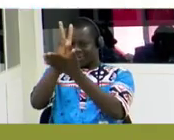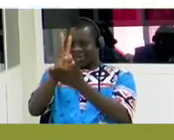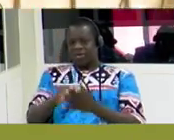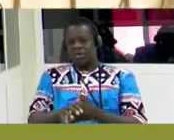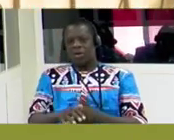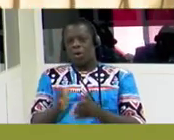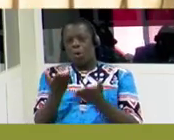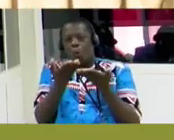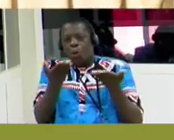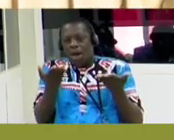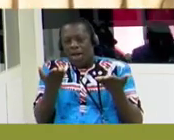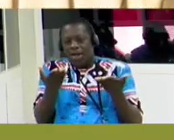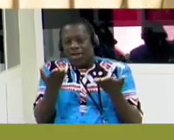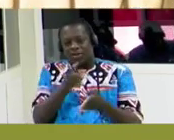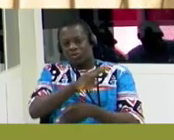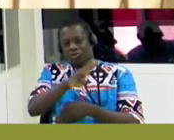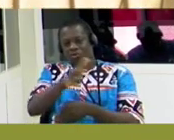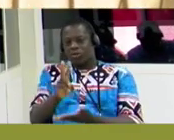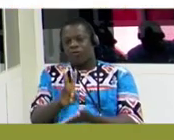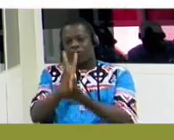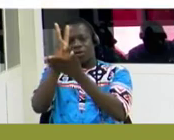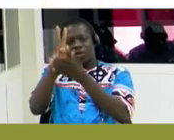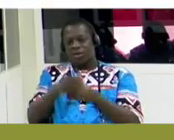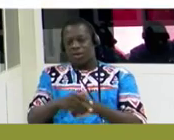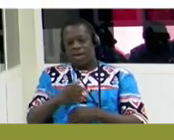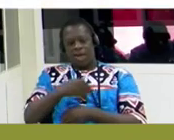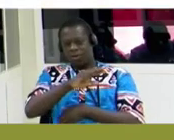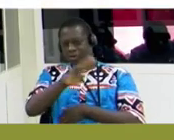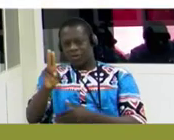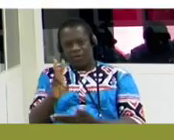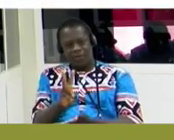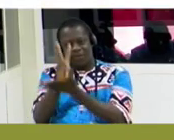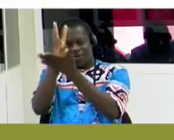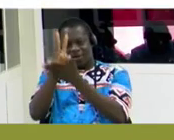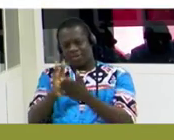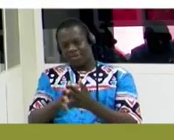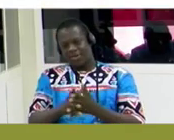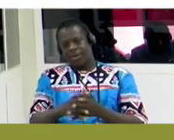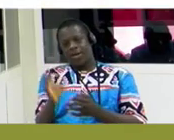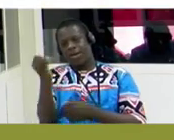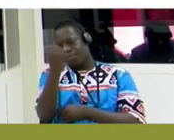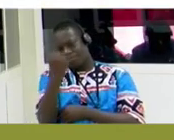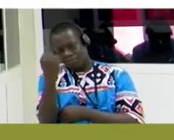Why didn't you? I didn't volunteer